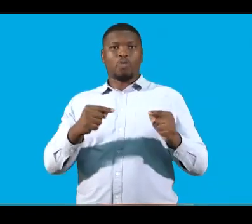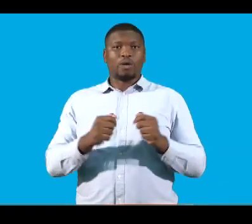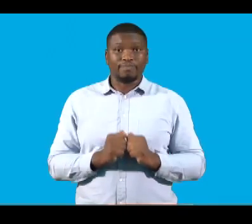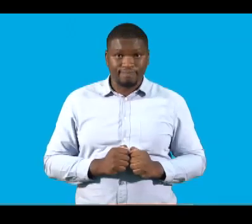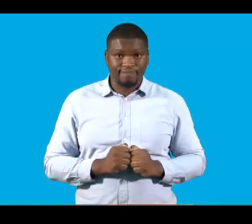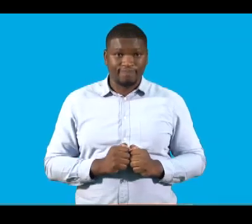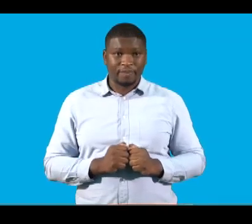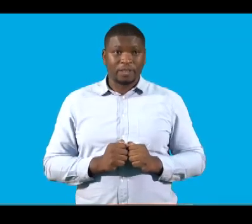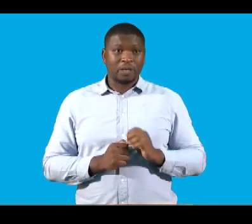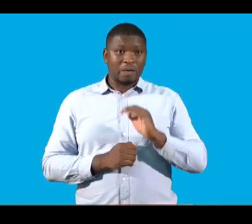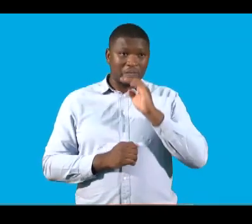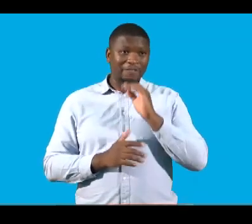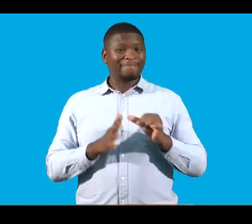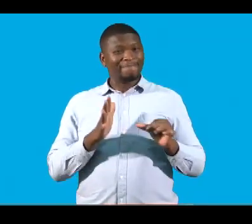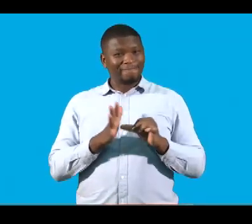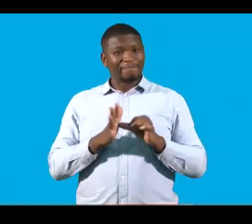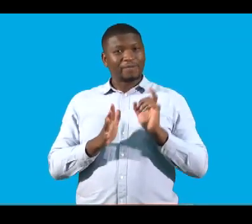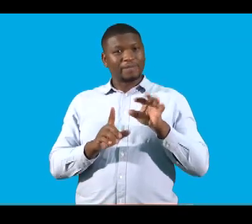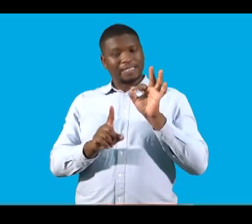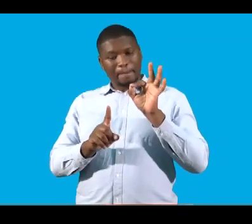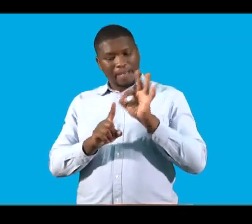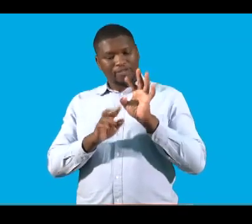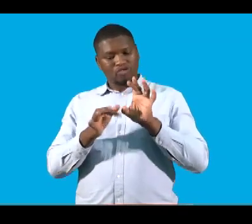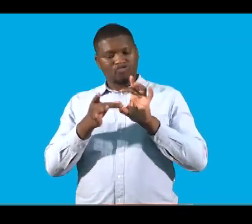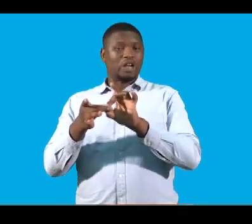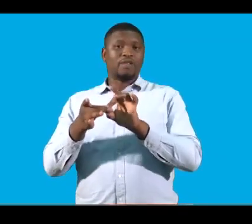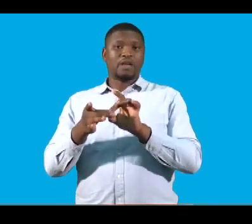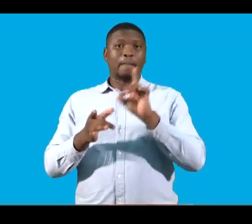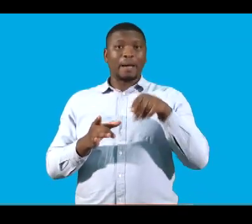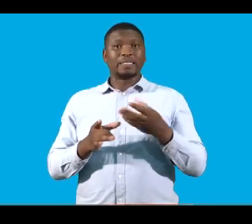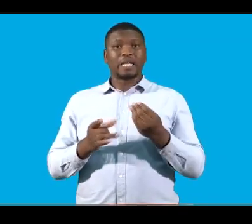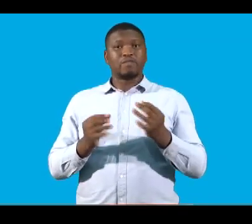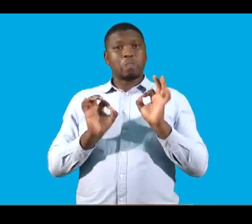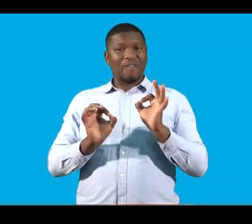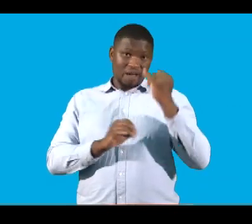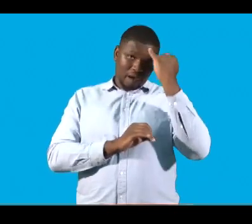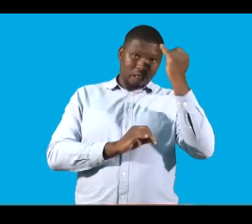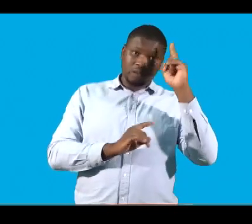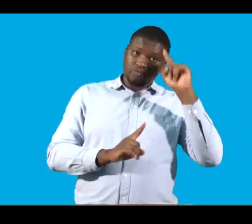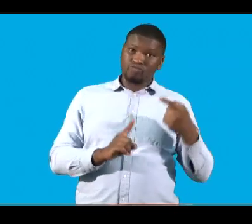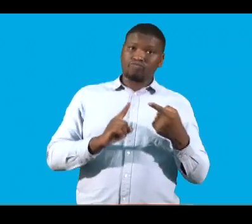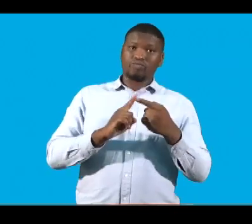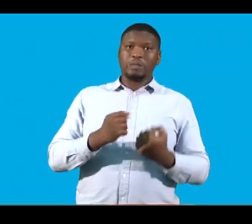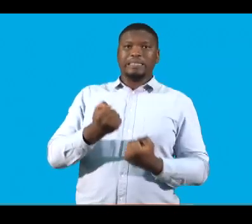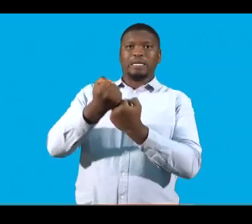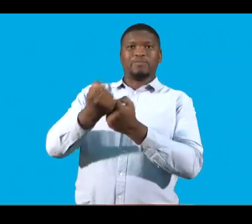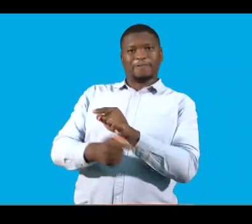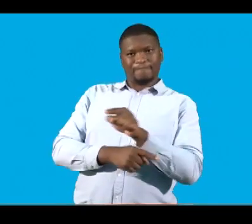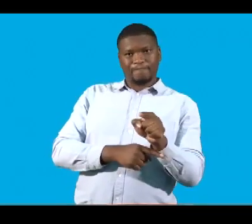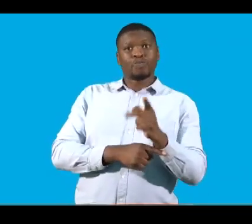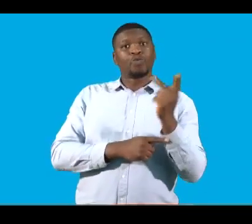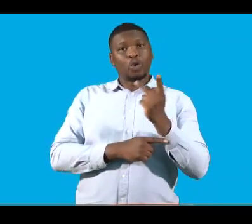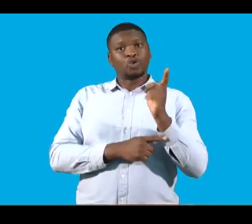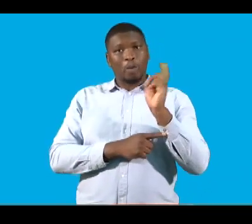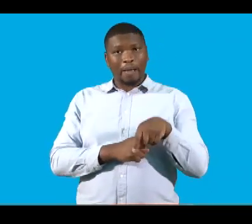developed. Substantiation must be specific and relevant. So you must have the correct ideas to support your